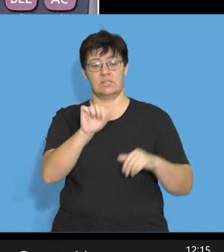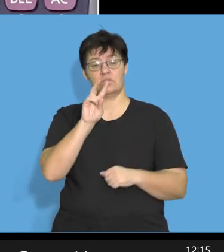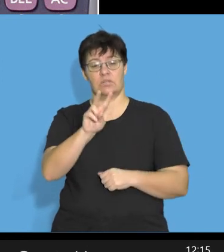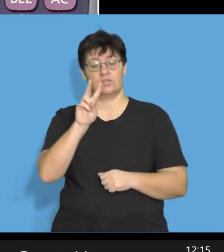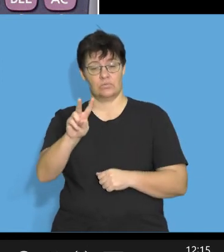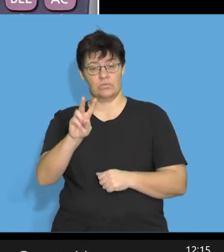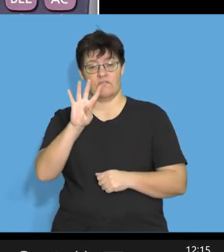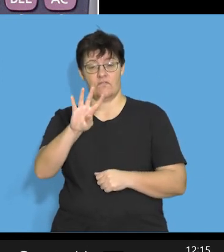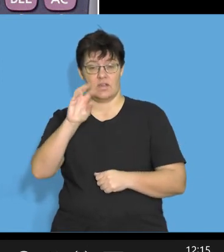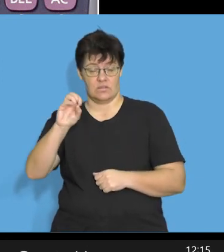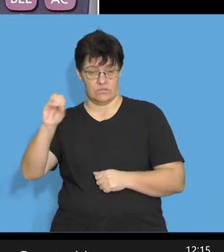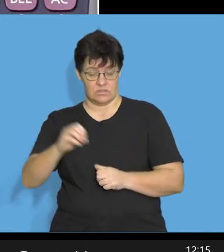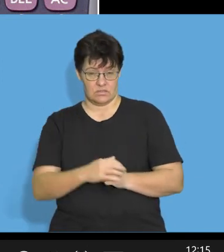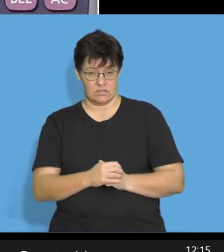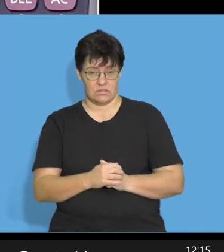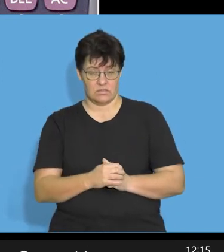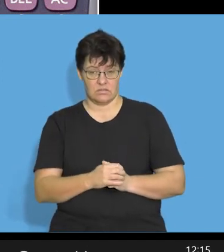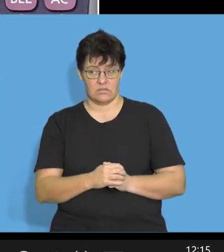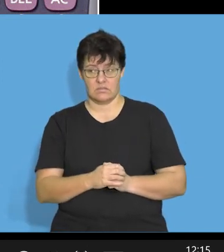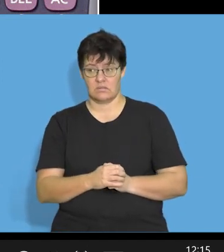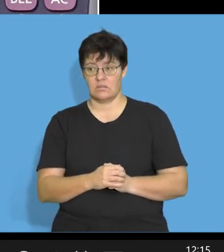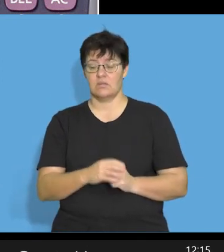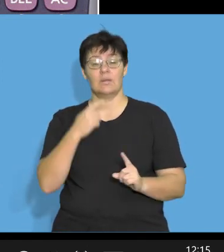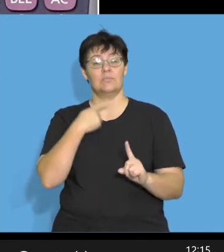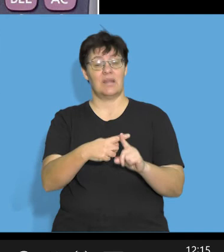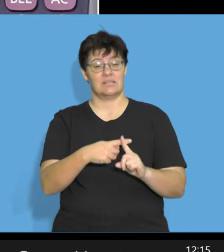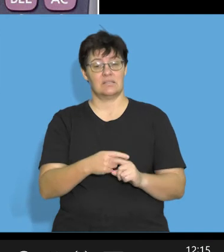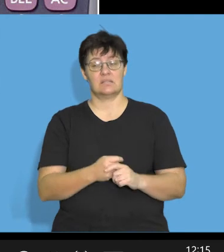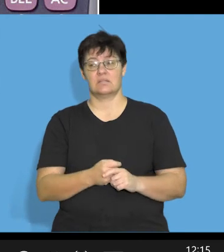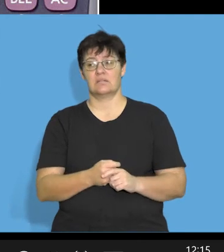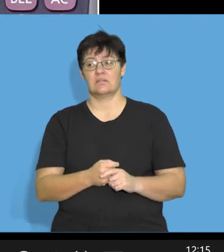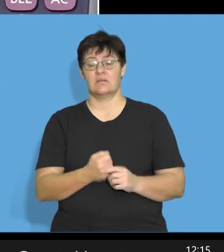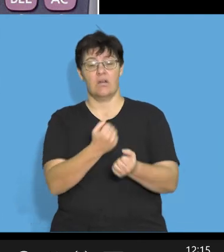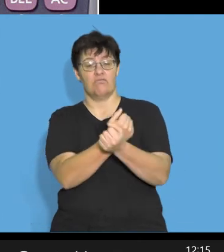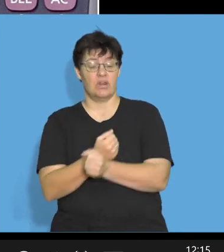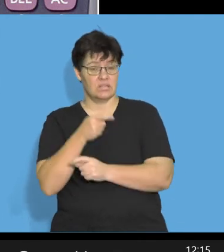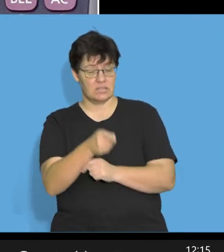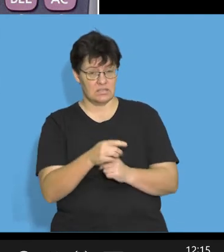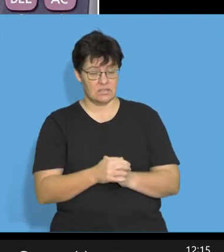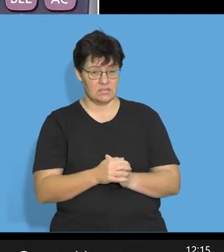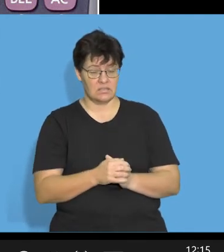622,400, right? Plus the freight of